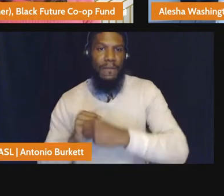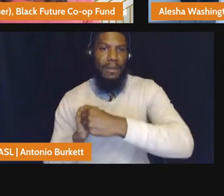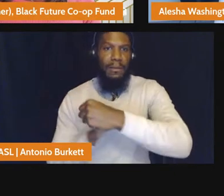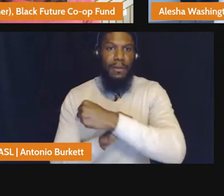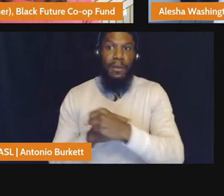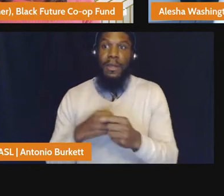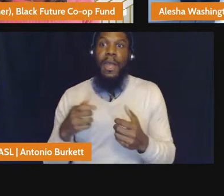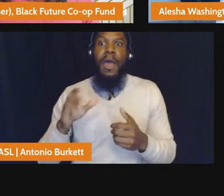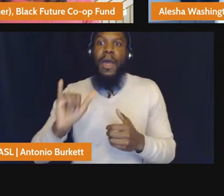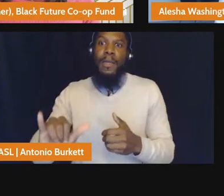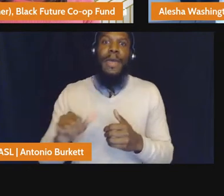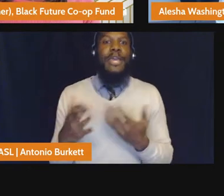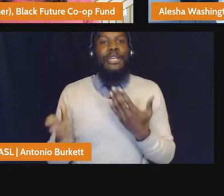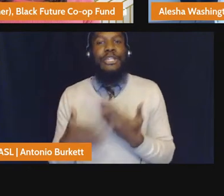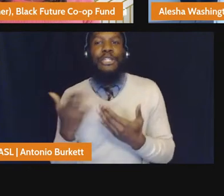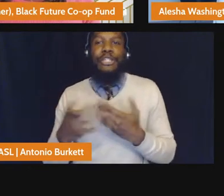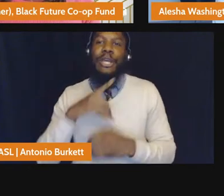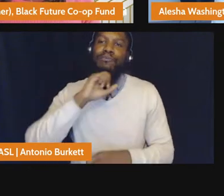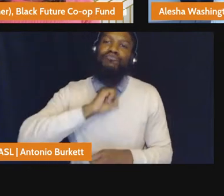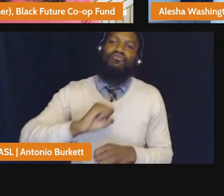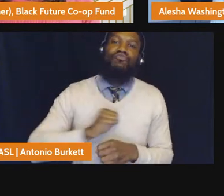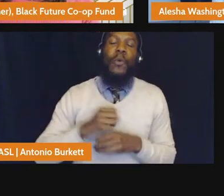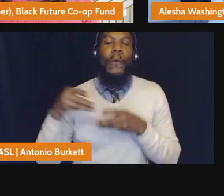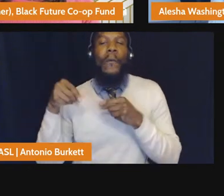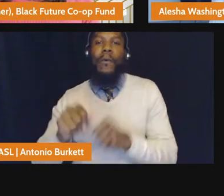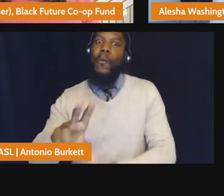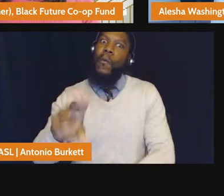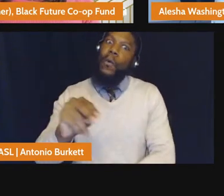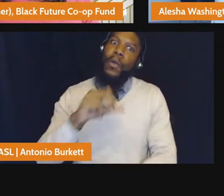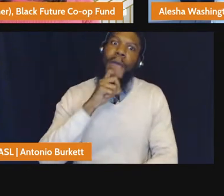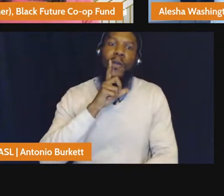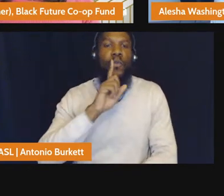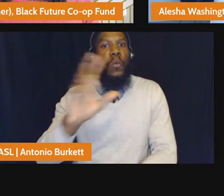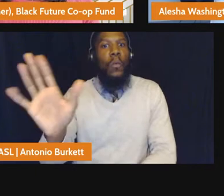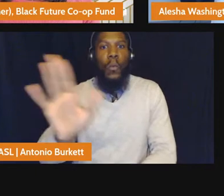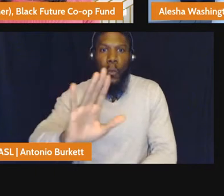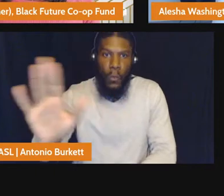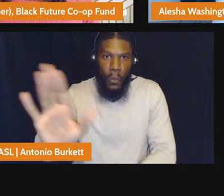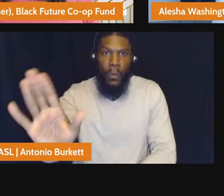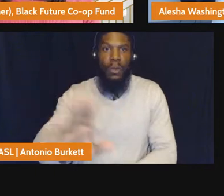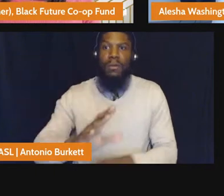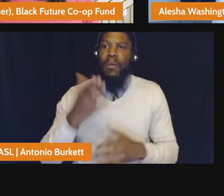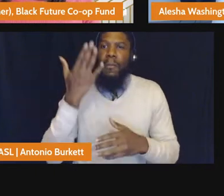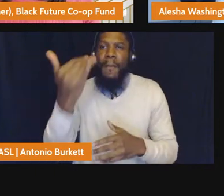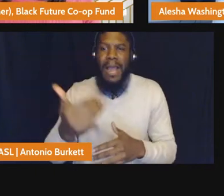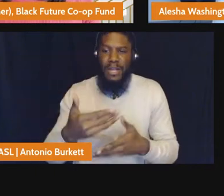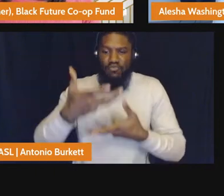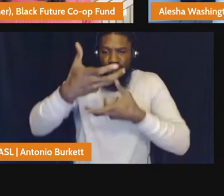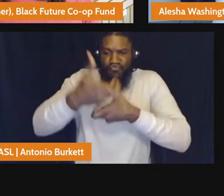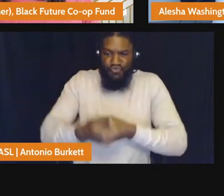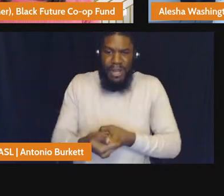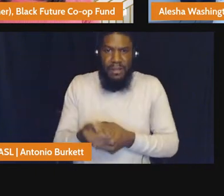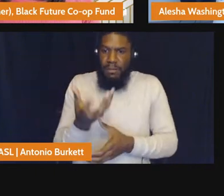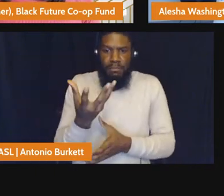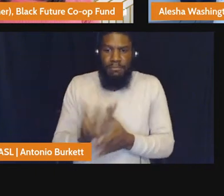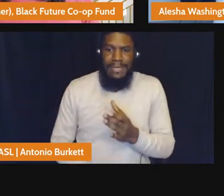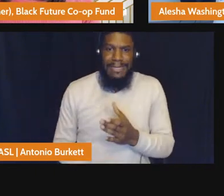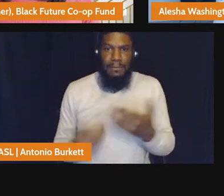might be, in large part because of that distrust that has arisen between perhaps